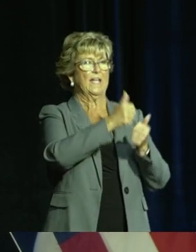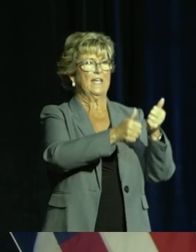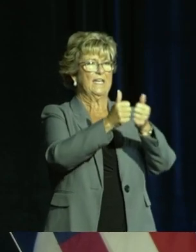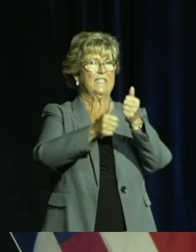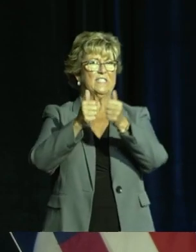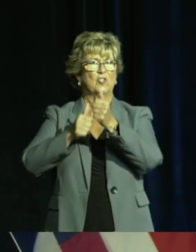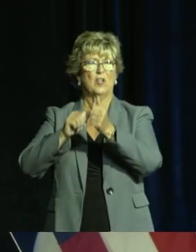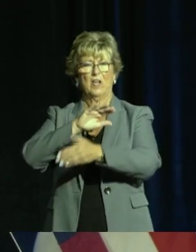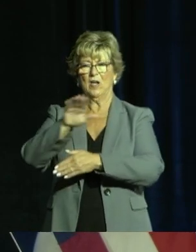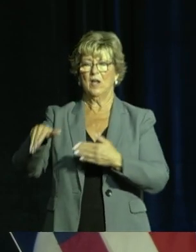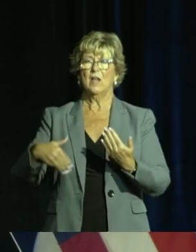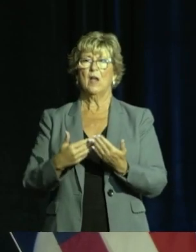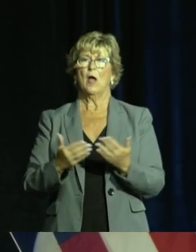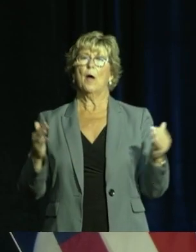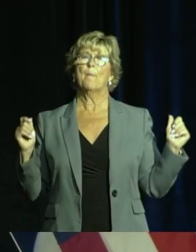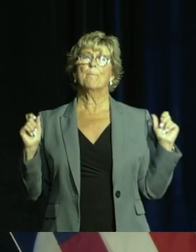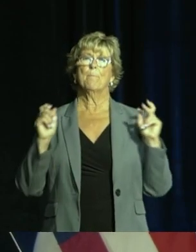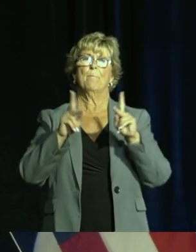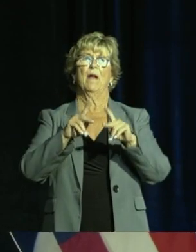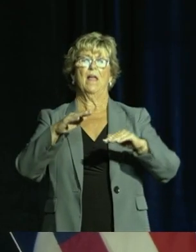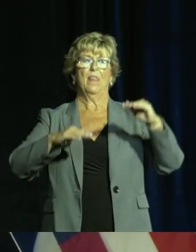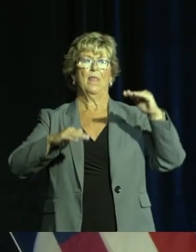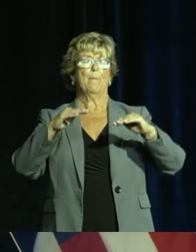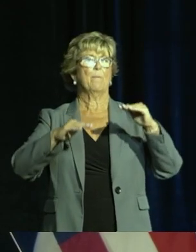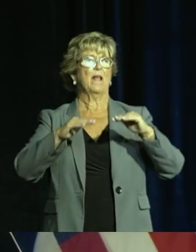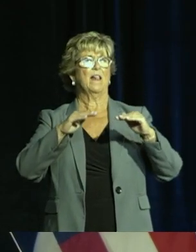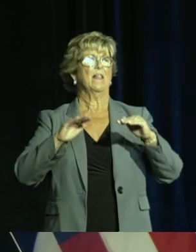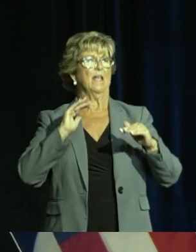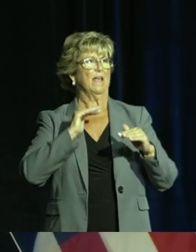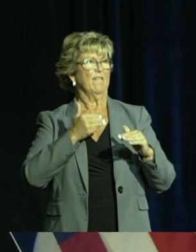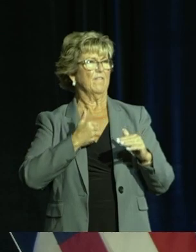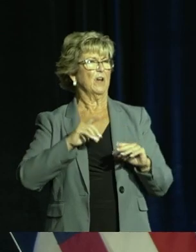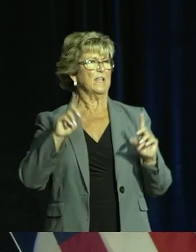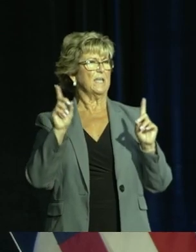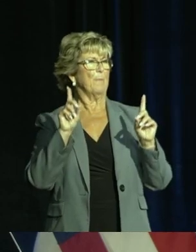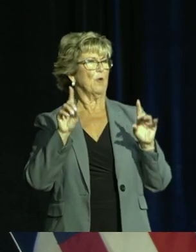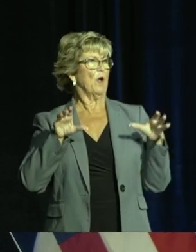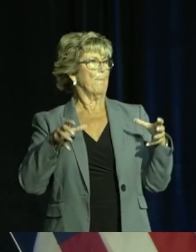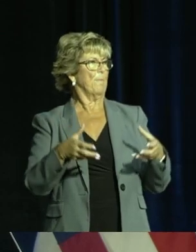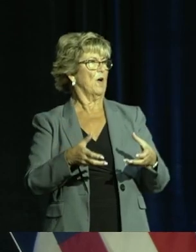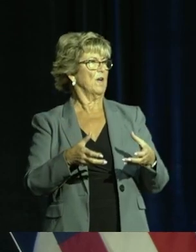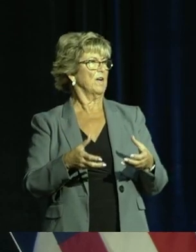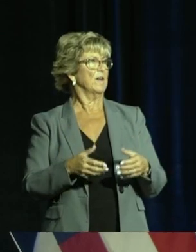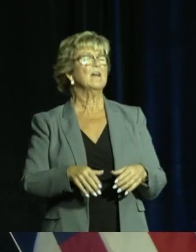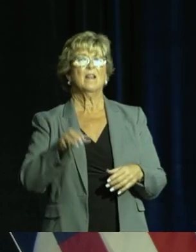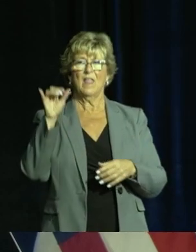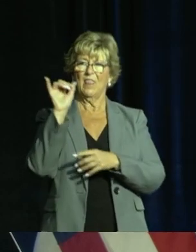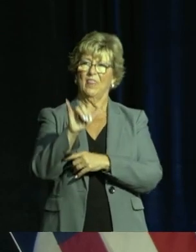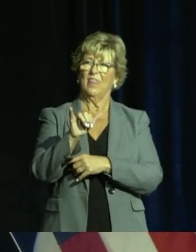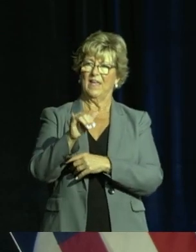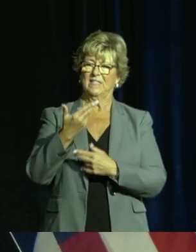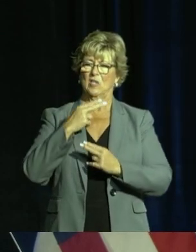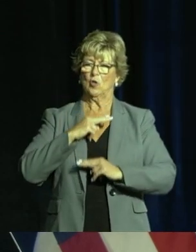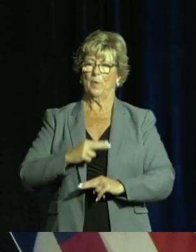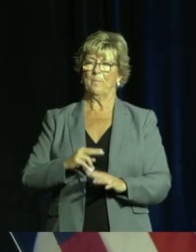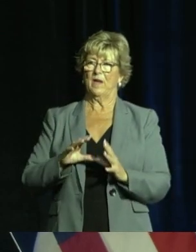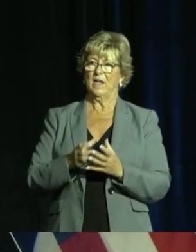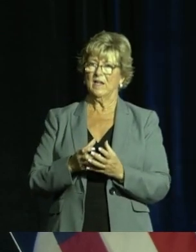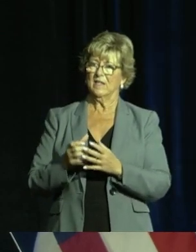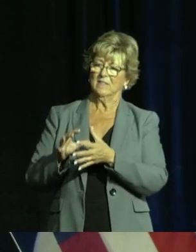all back to the values of the core of our Democratic Party, values of humanity,